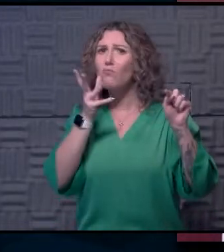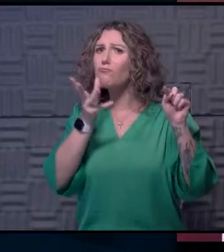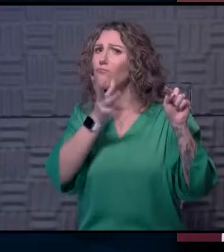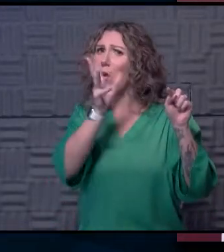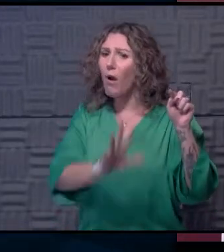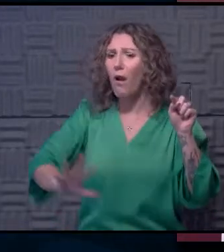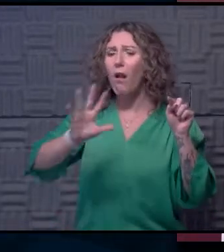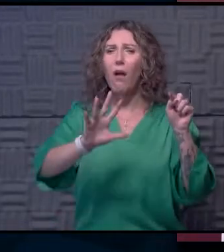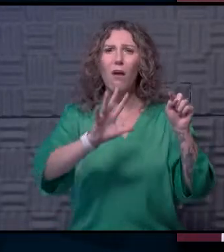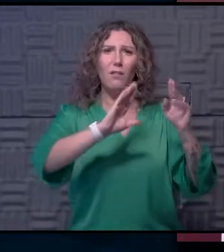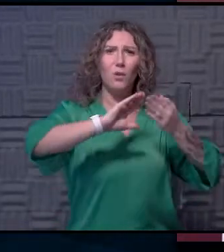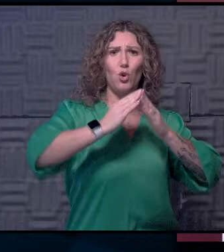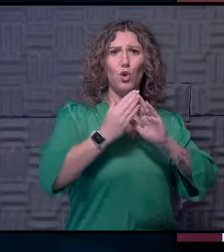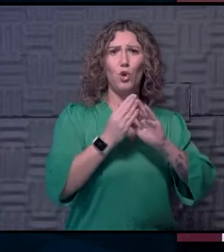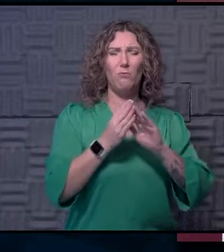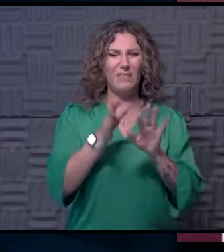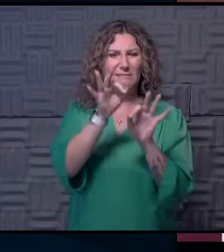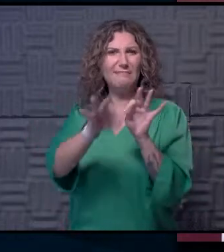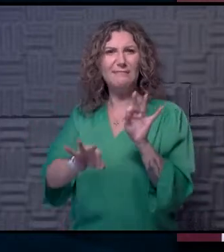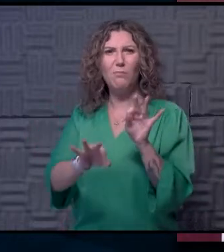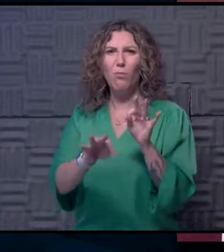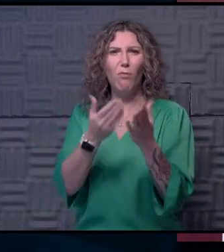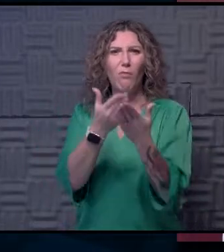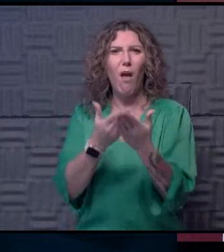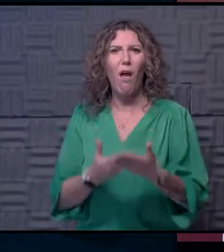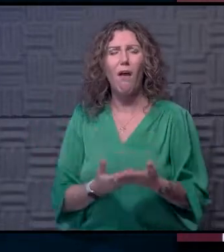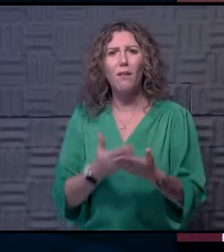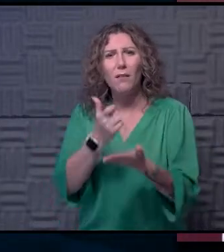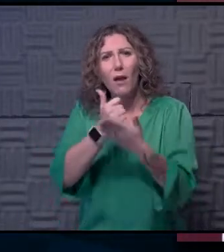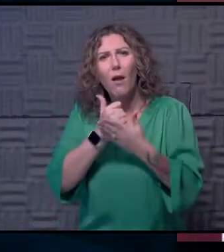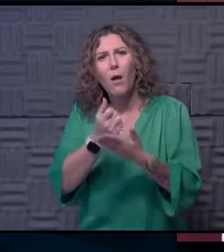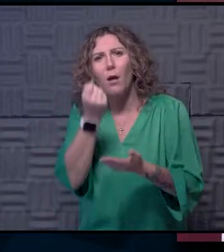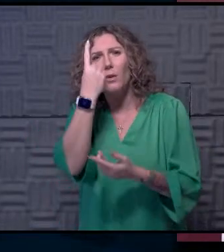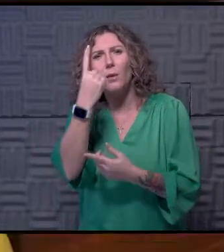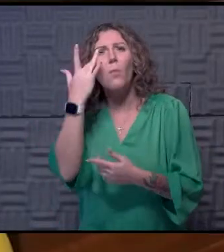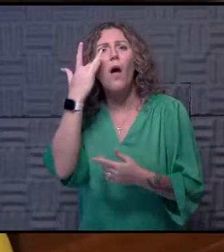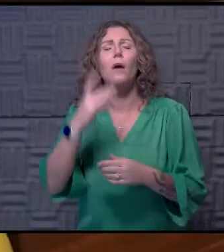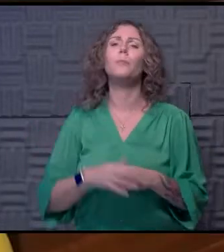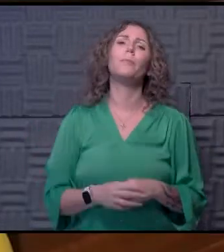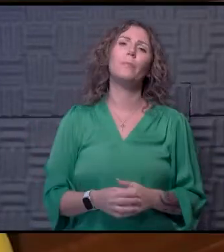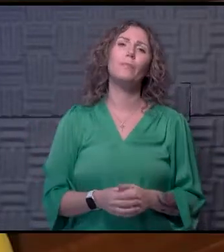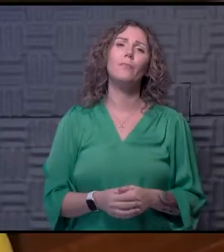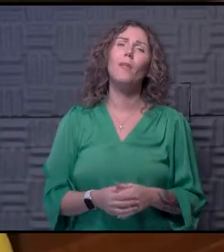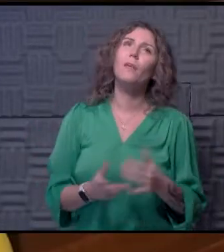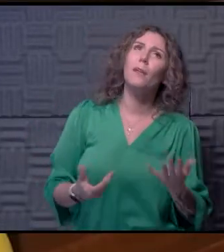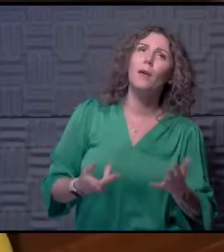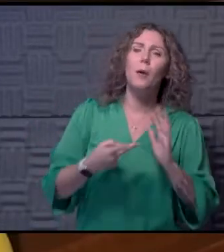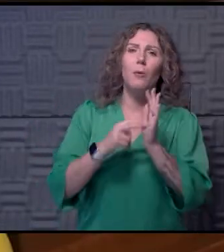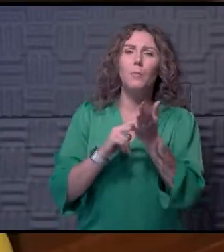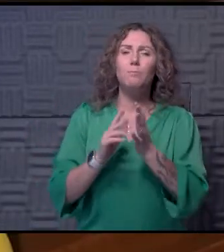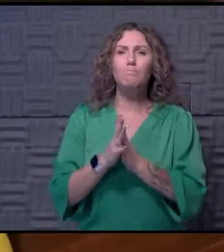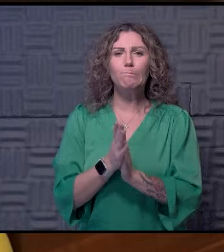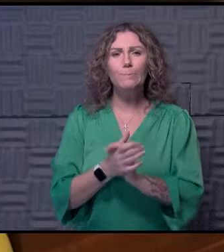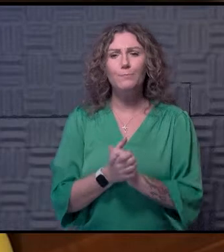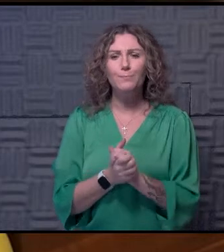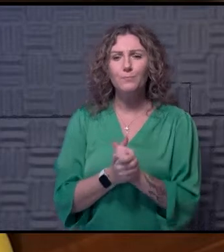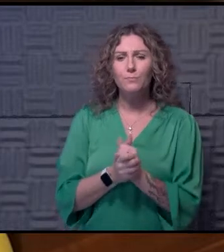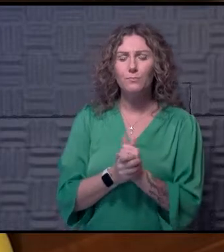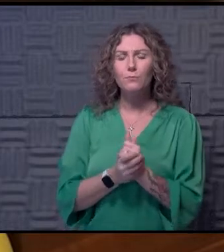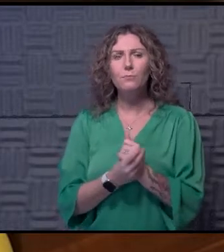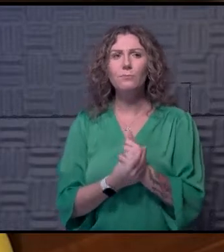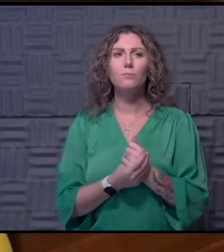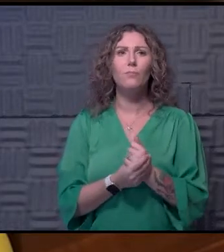around just simple facts. Help me understand that better. Well, I think that